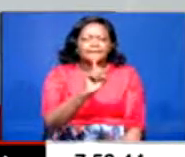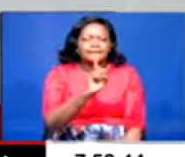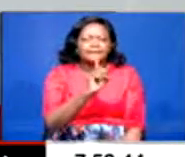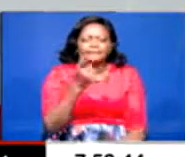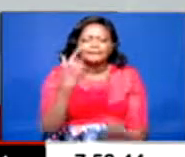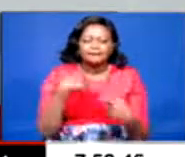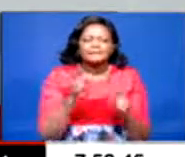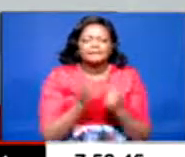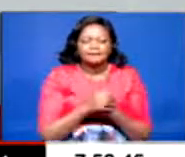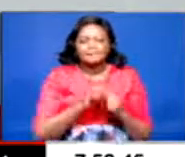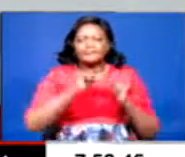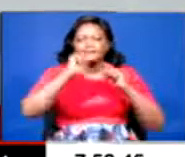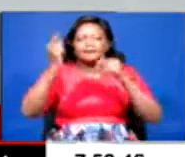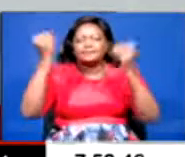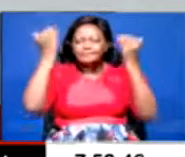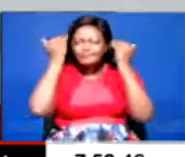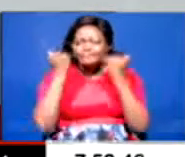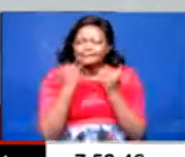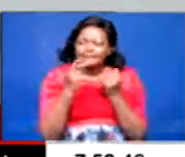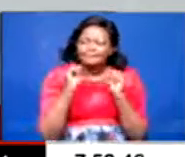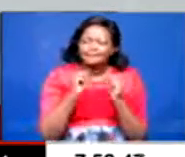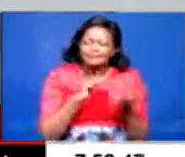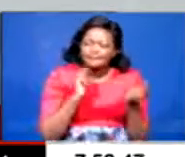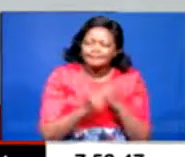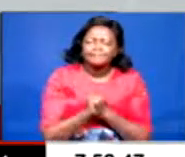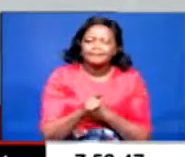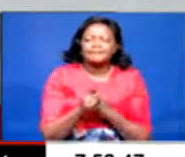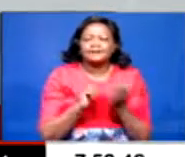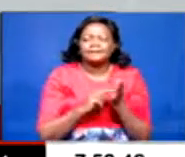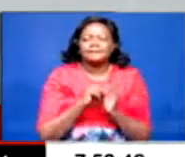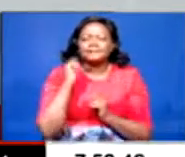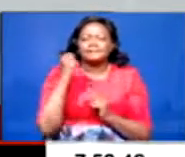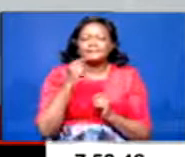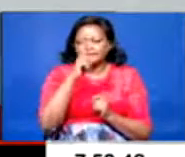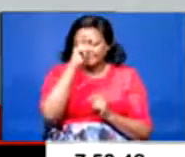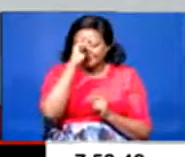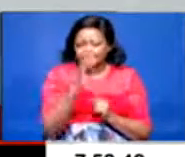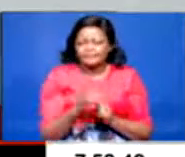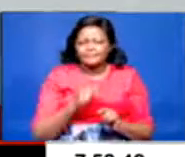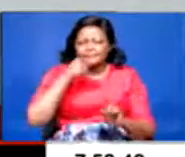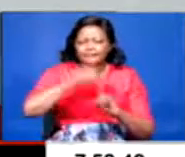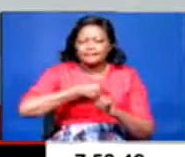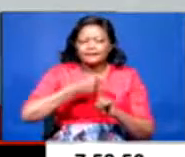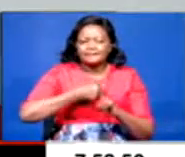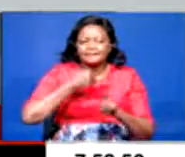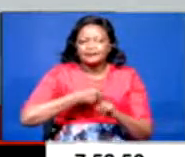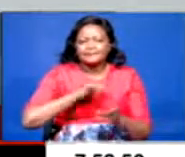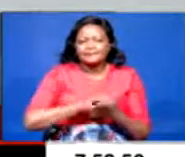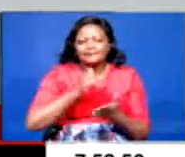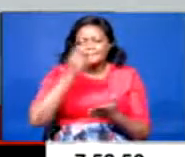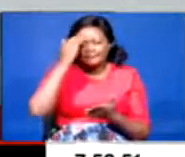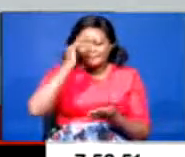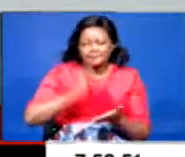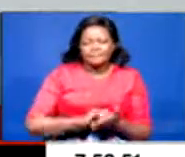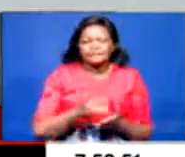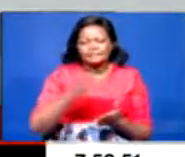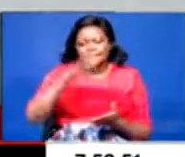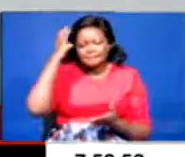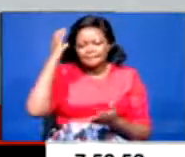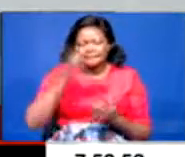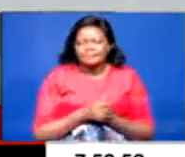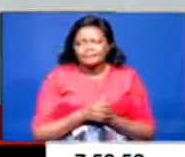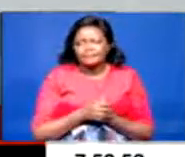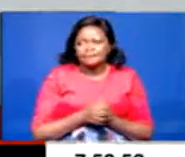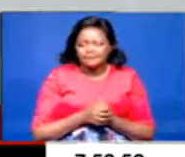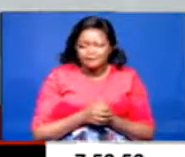this to court. Let's see whether we can change this. So Kenyans are so keen on the law being followed that I think even for Chebukati, he should have just stuck